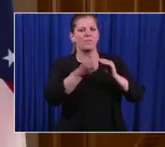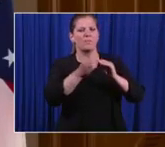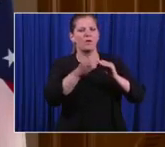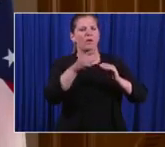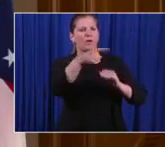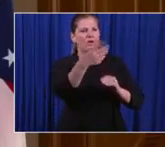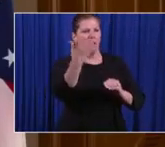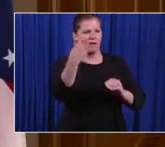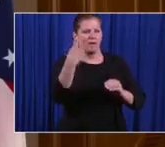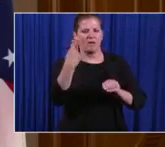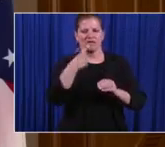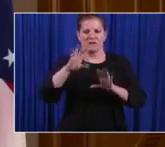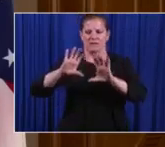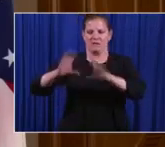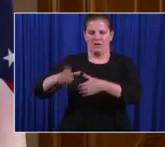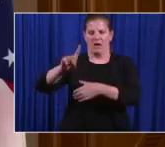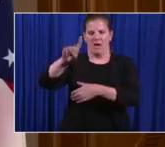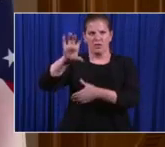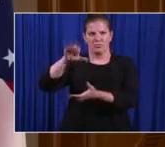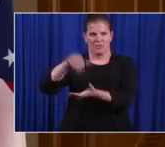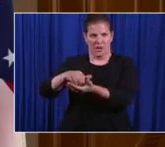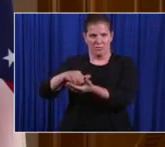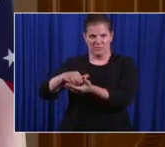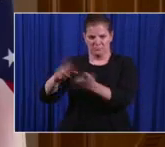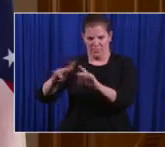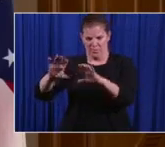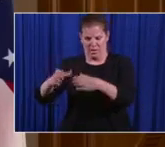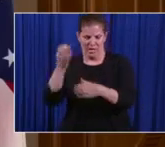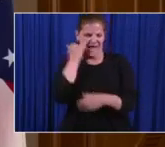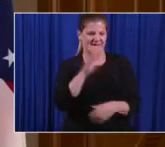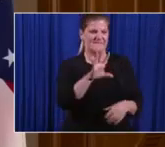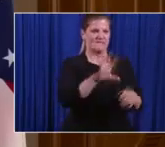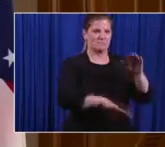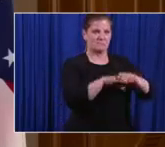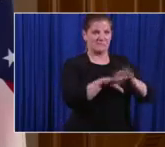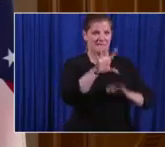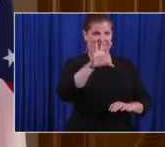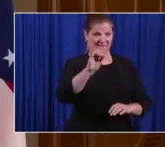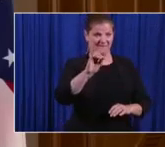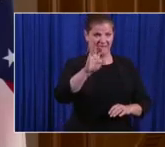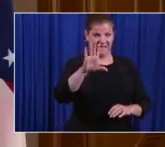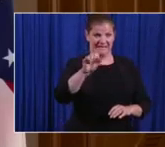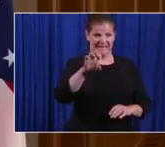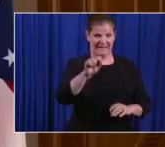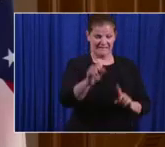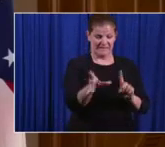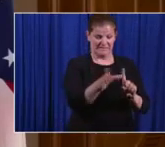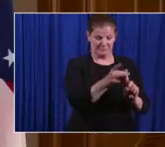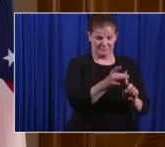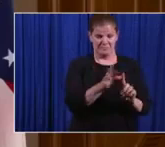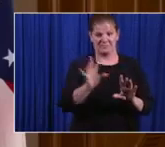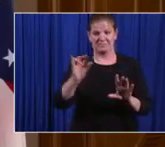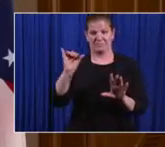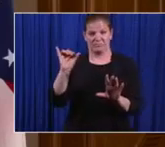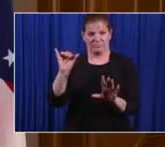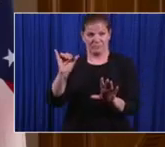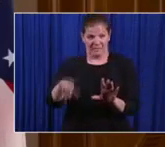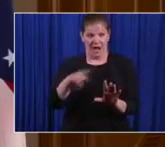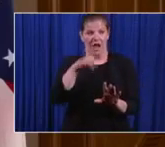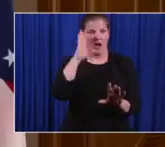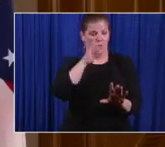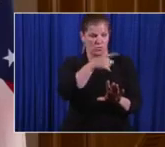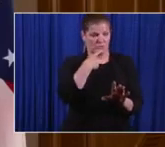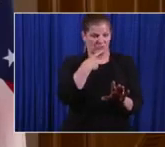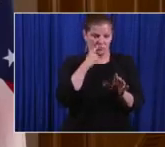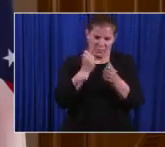cases per 100,000 residents. You and Dr. Vanderhoff have put a lot of stock into that metric as a really